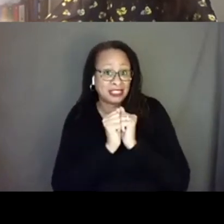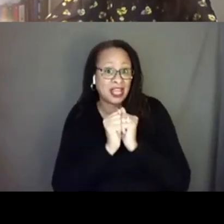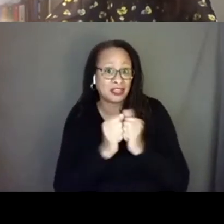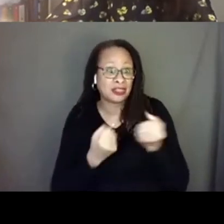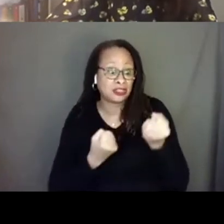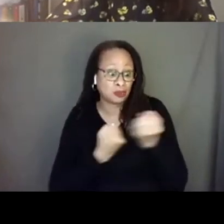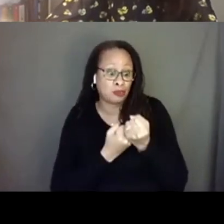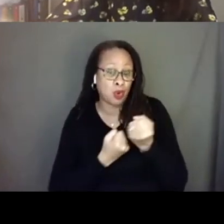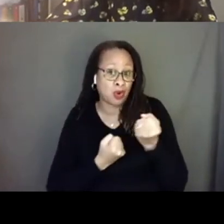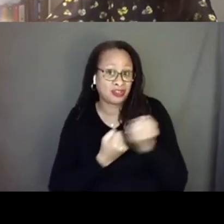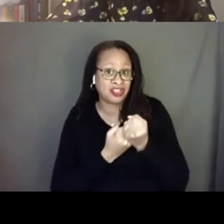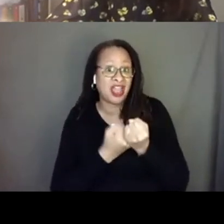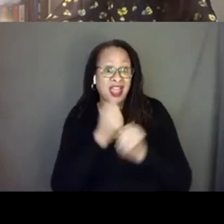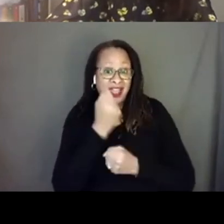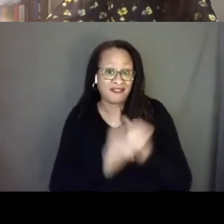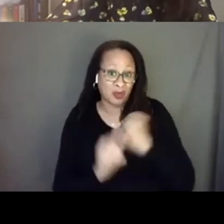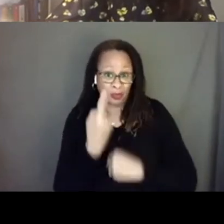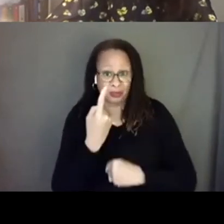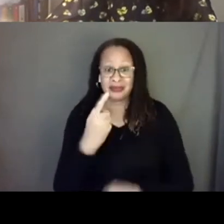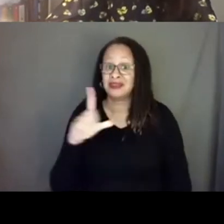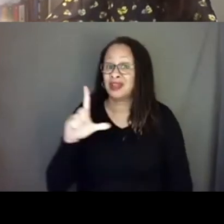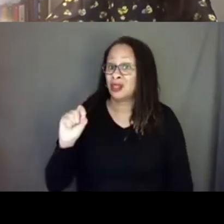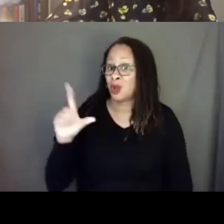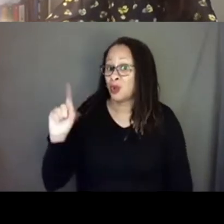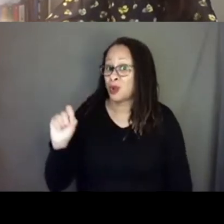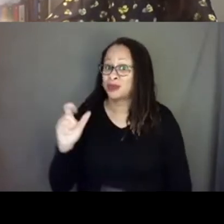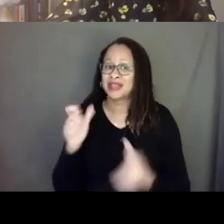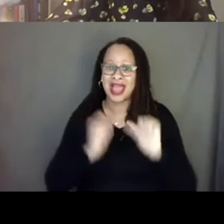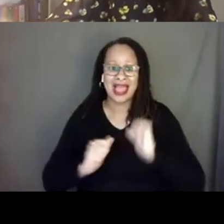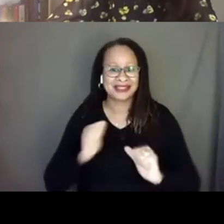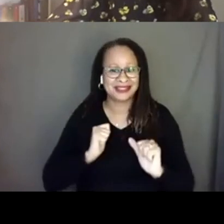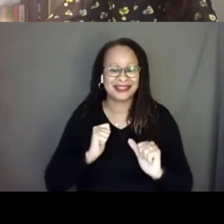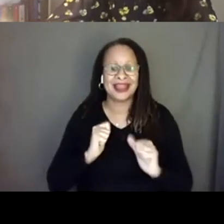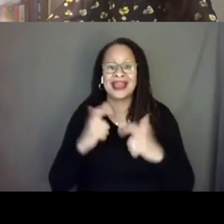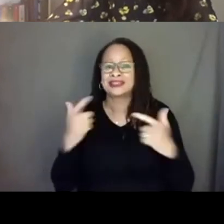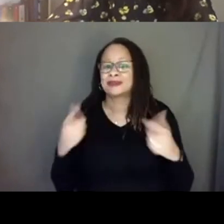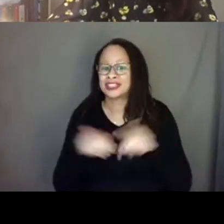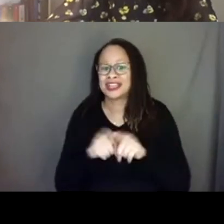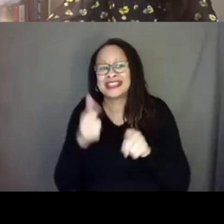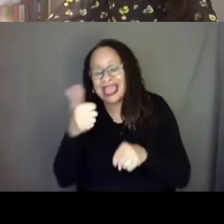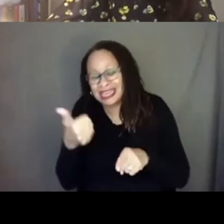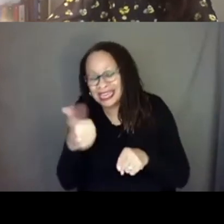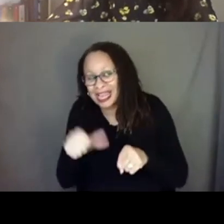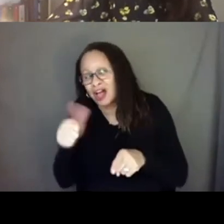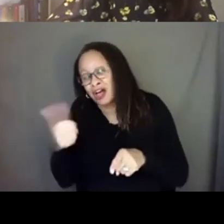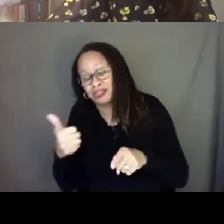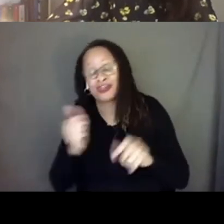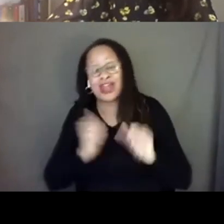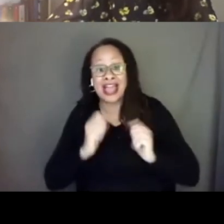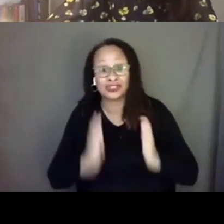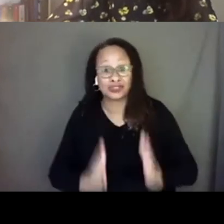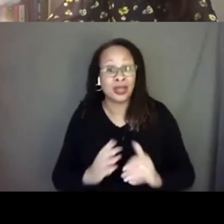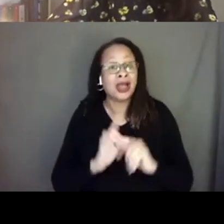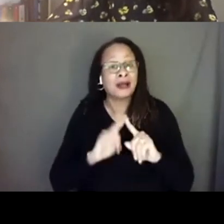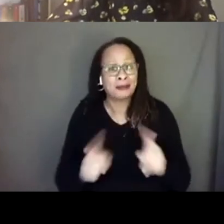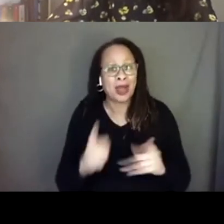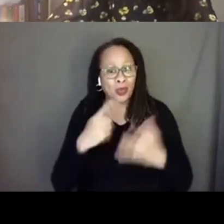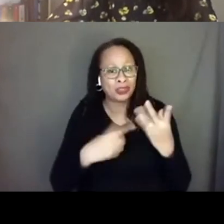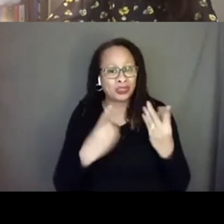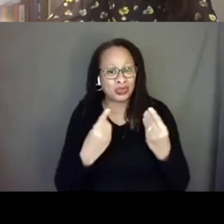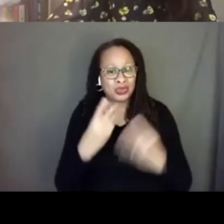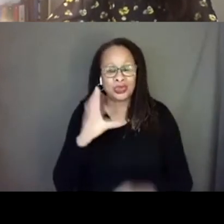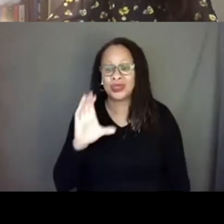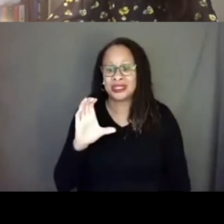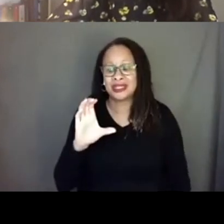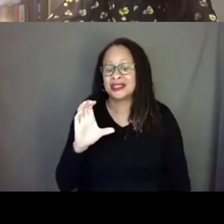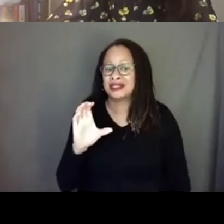And so Lolo was acting just as much as any actor, but what you do in casting, and Kirill and I really believe